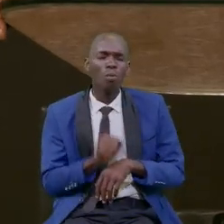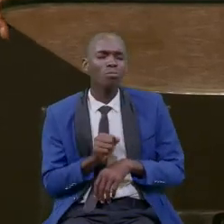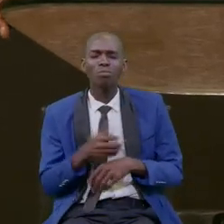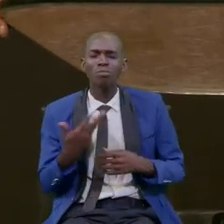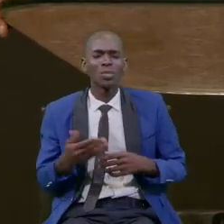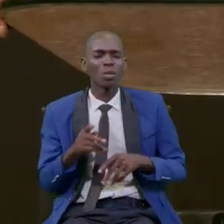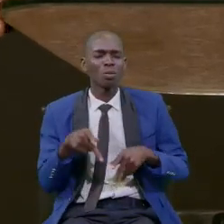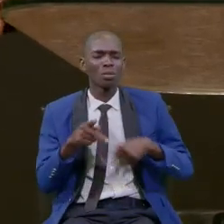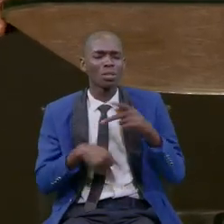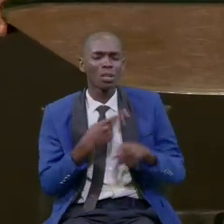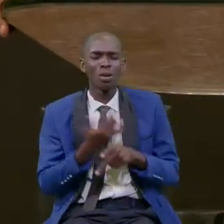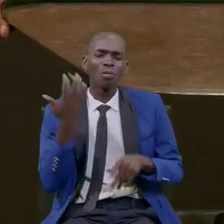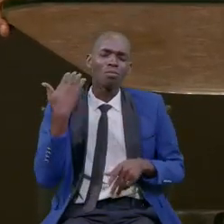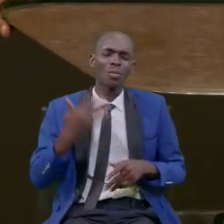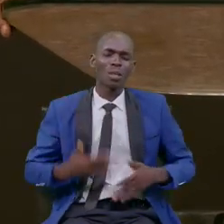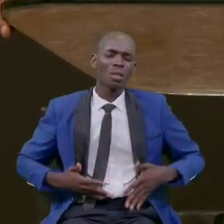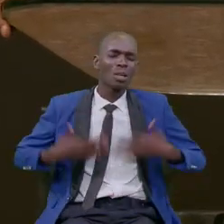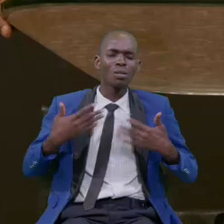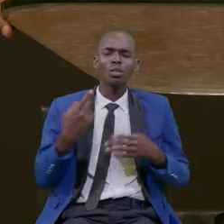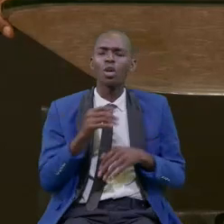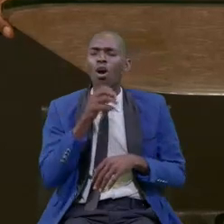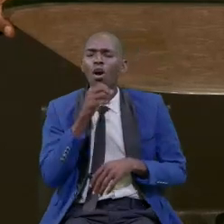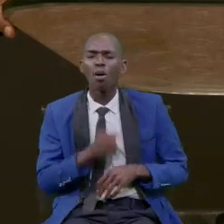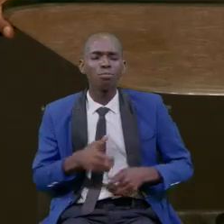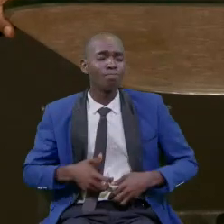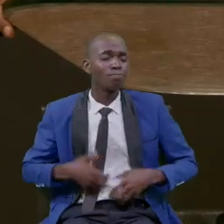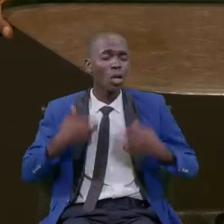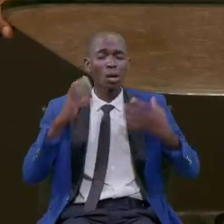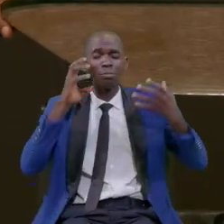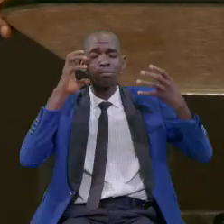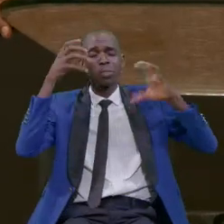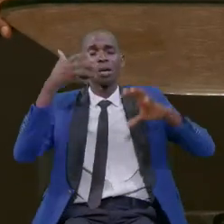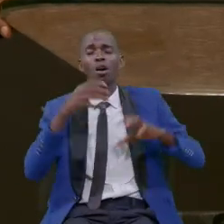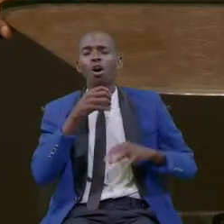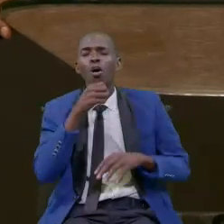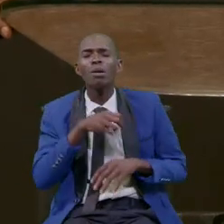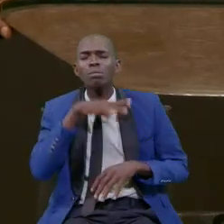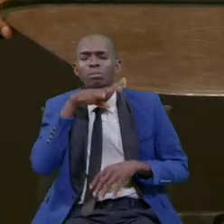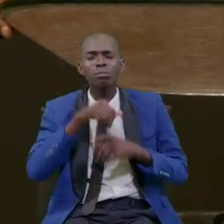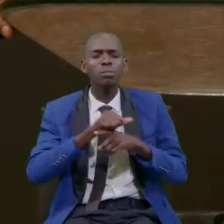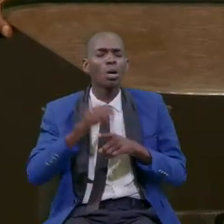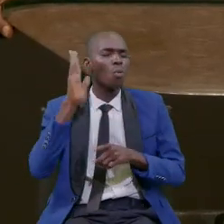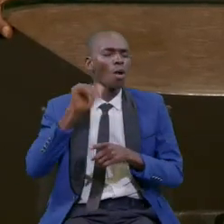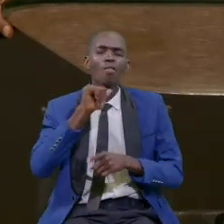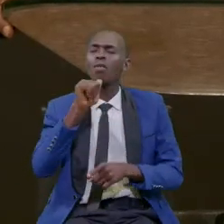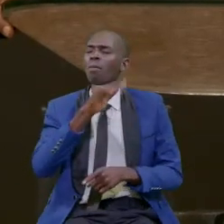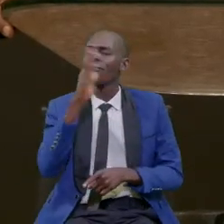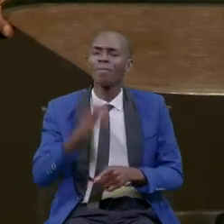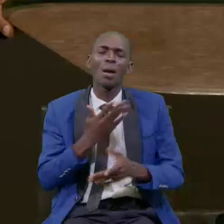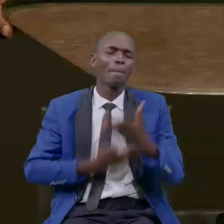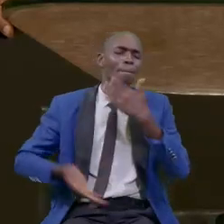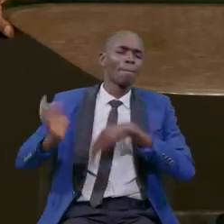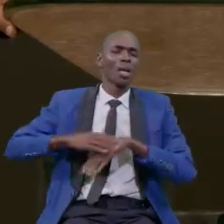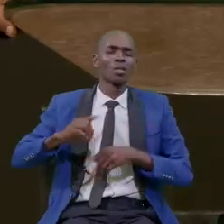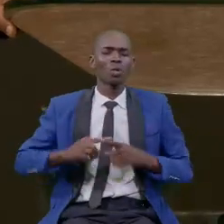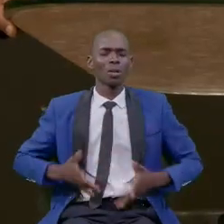the old anger, the old filthiness will not come back into our lives